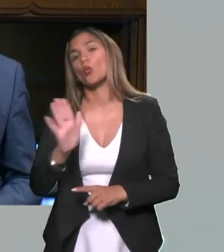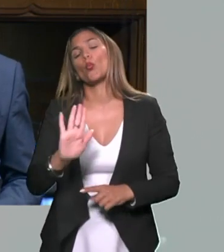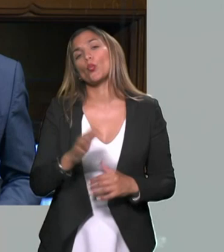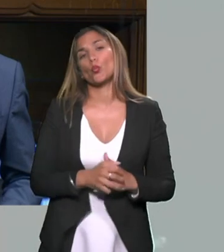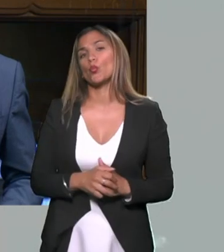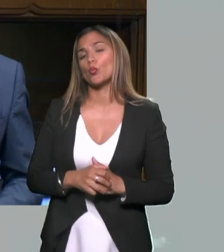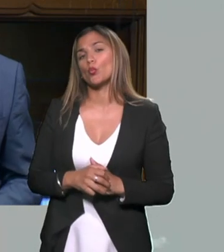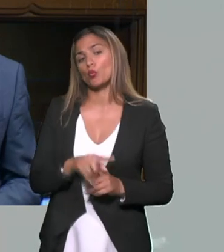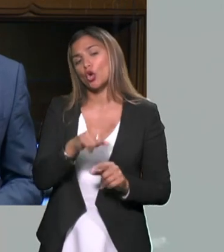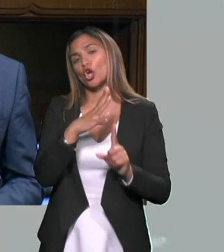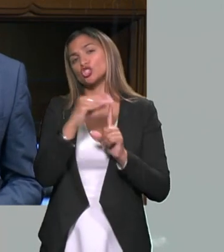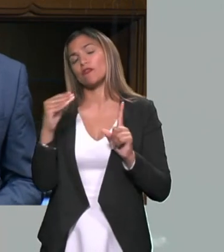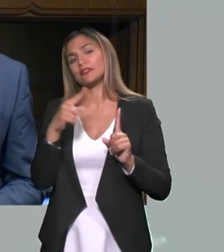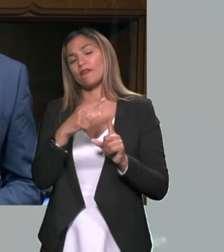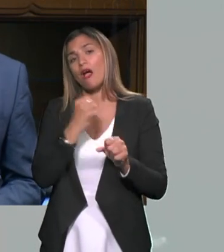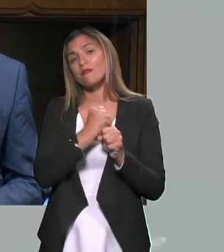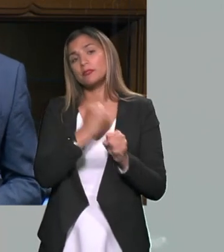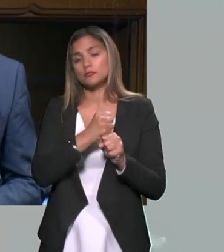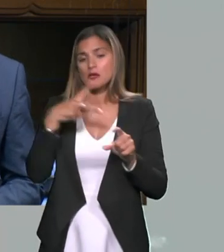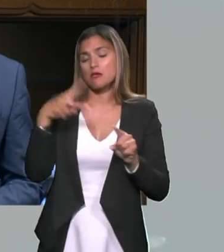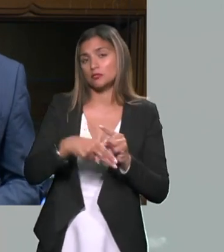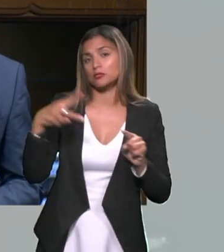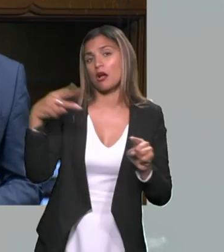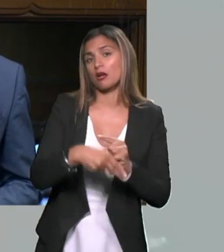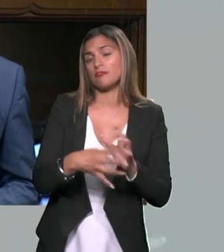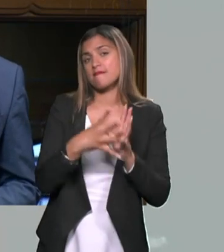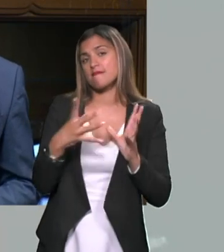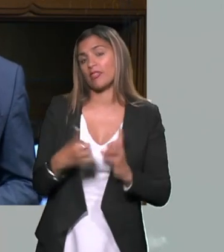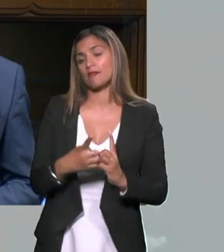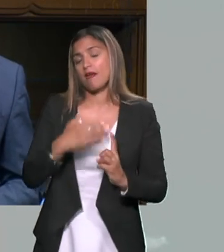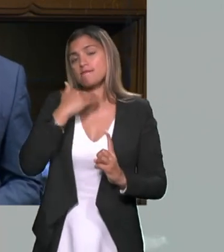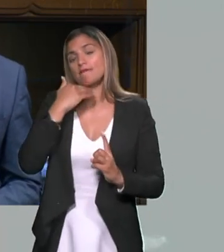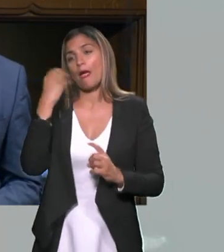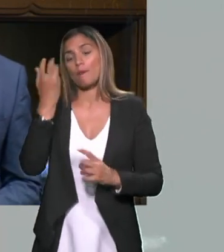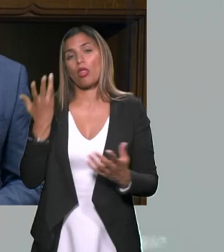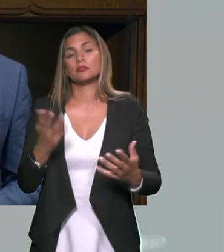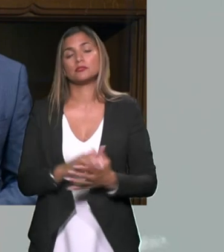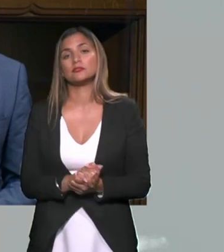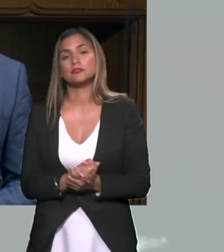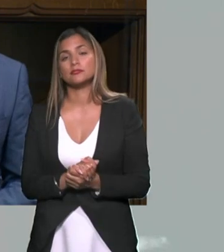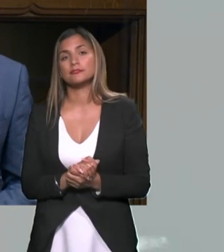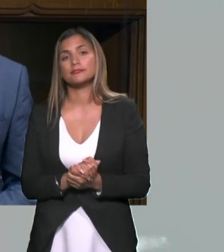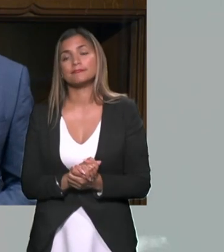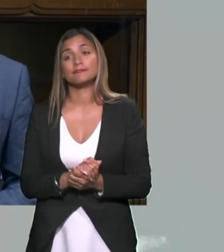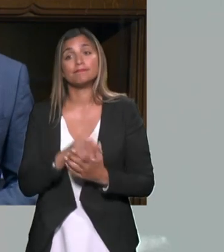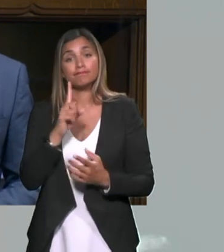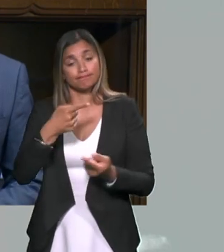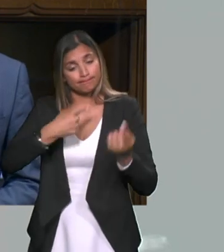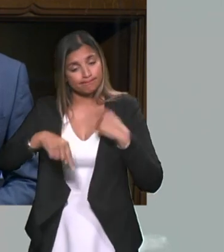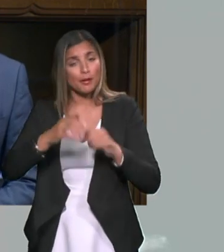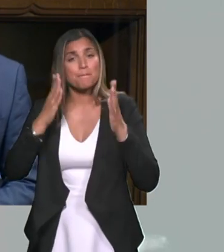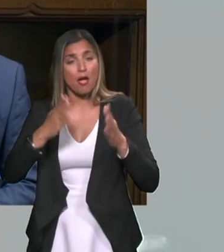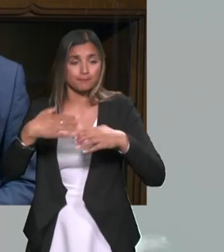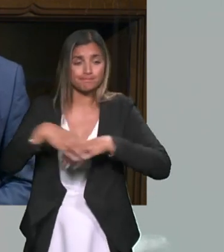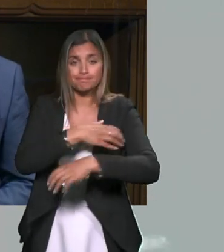cutbacks by this government. But in any event, without immediate and drastic action, we cannot be sure that